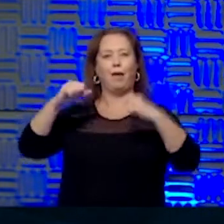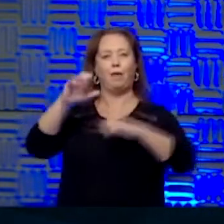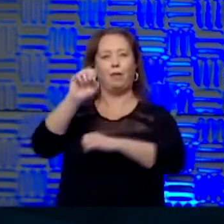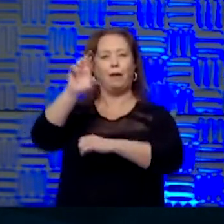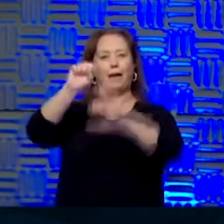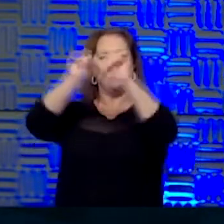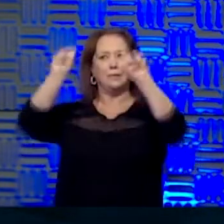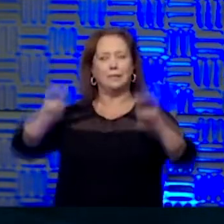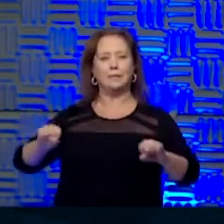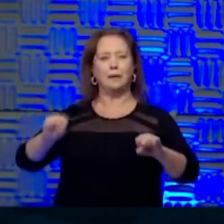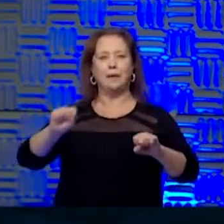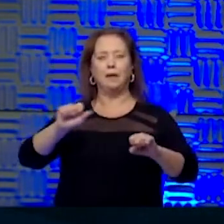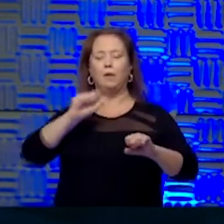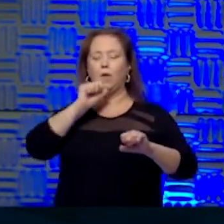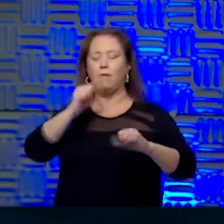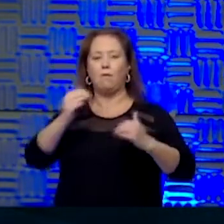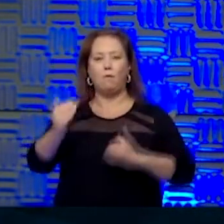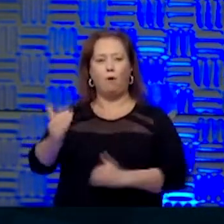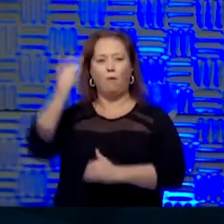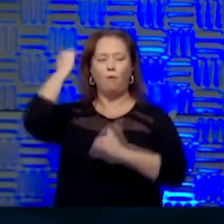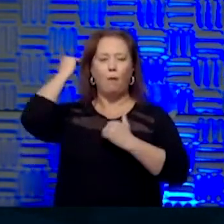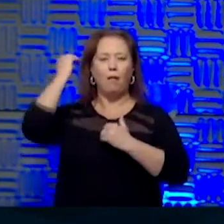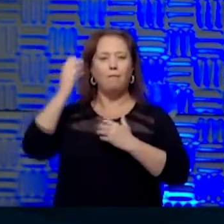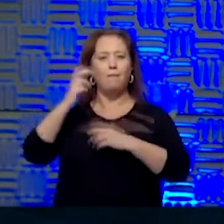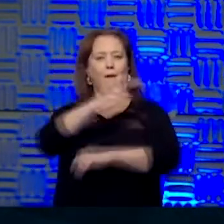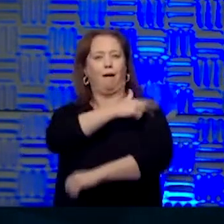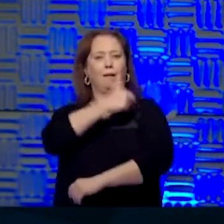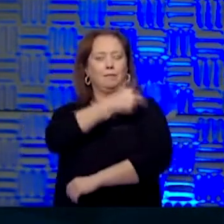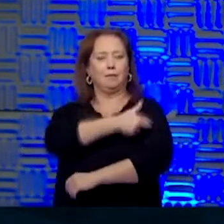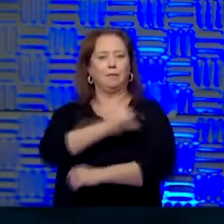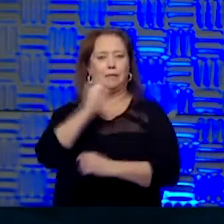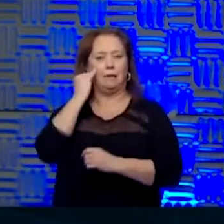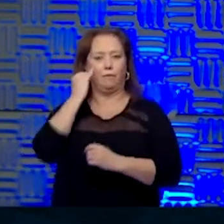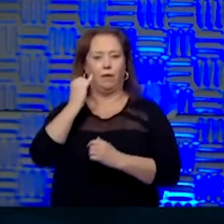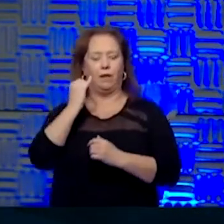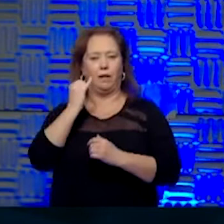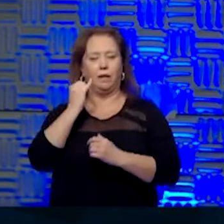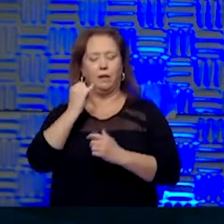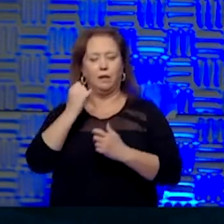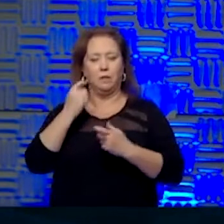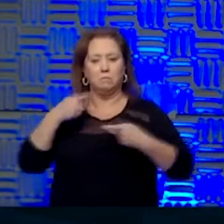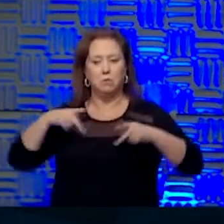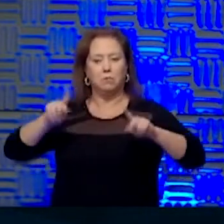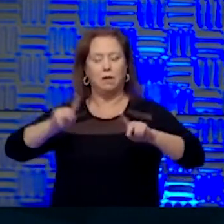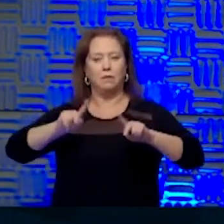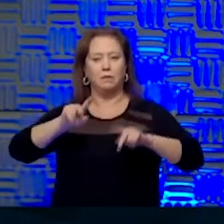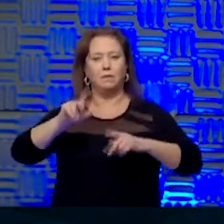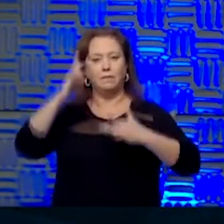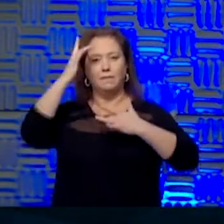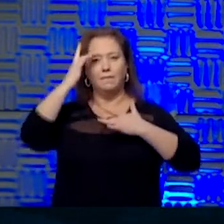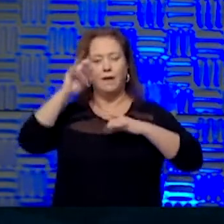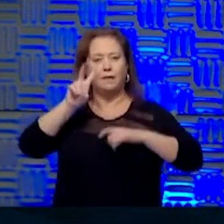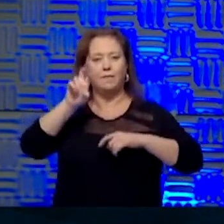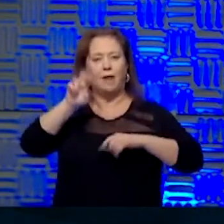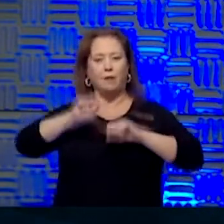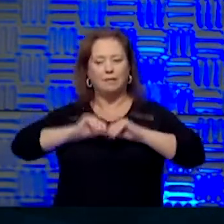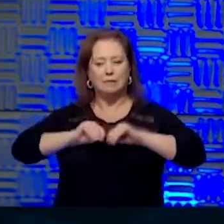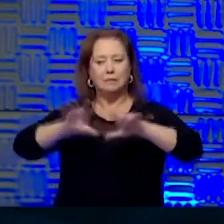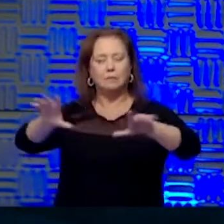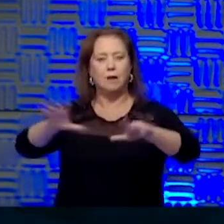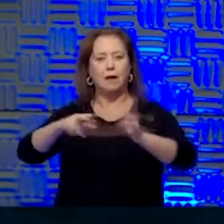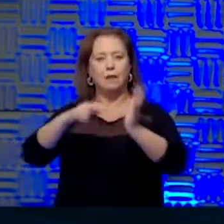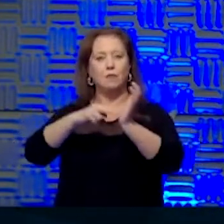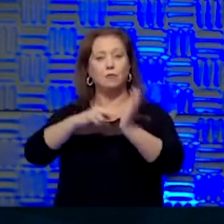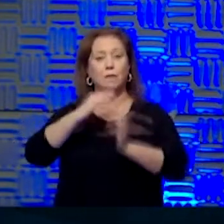don't overwhelm hospitals if we allow the virus to spread within the nursing home community. So